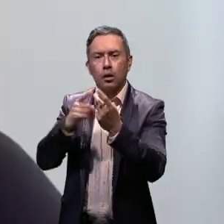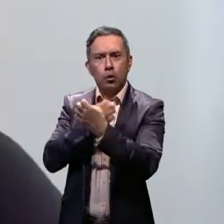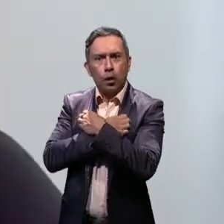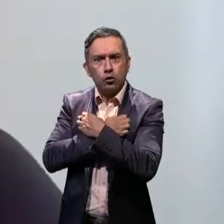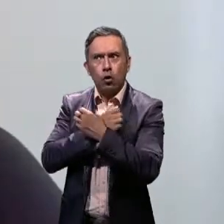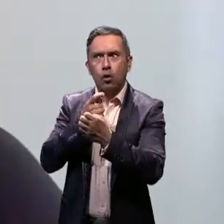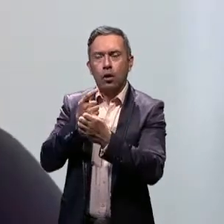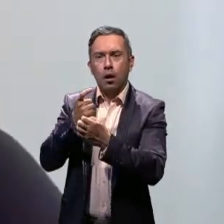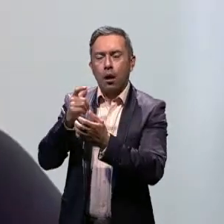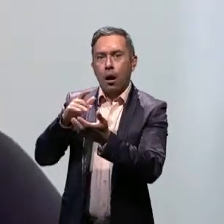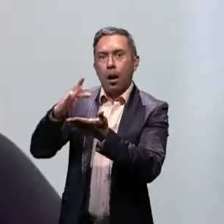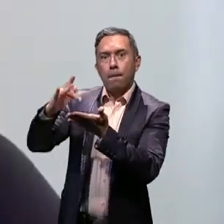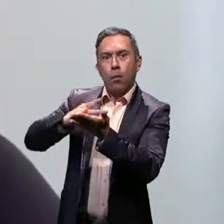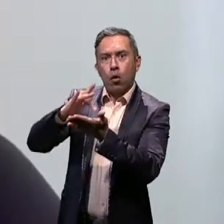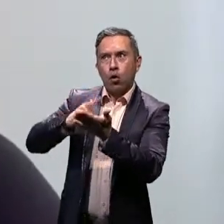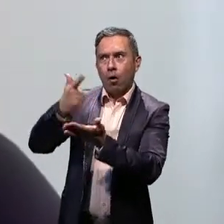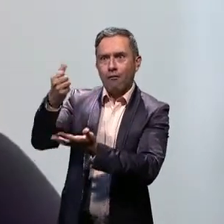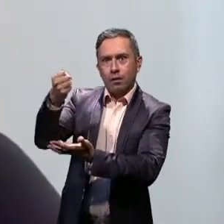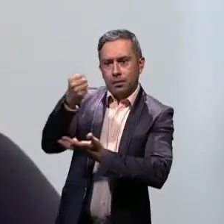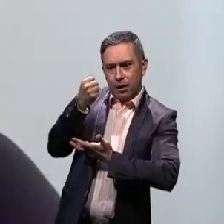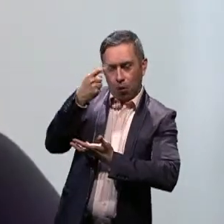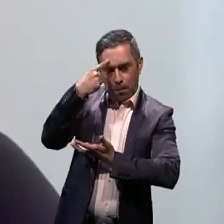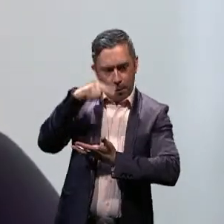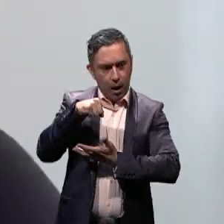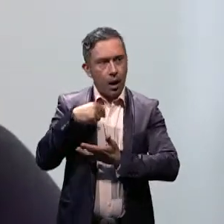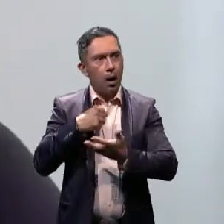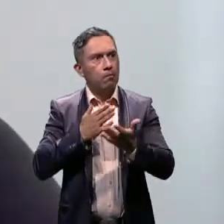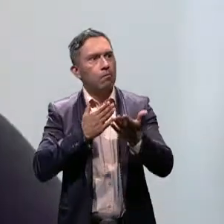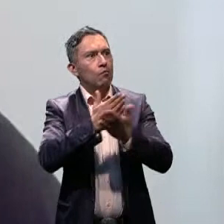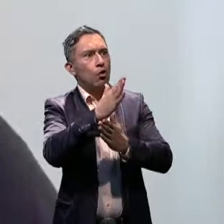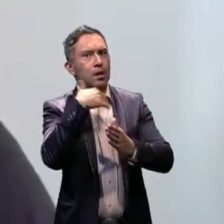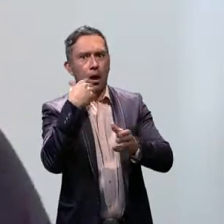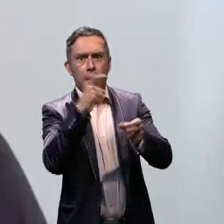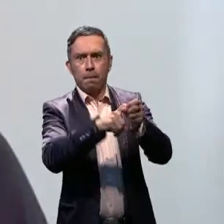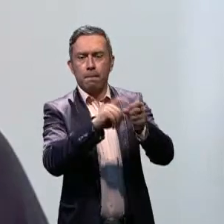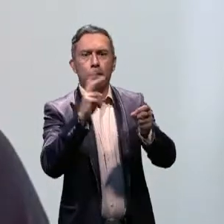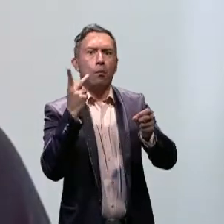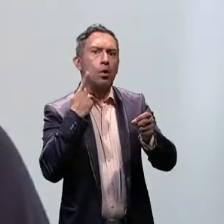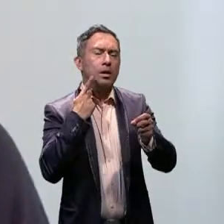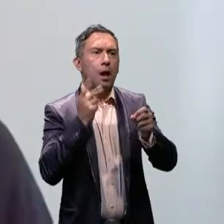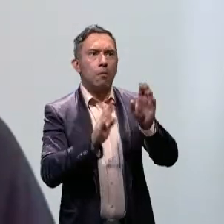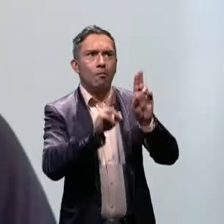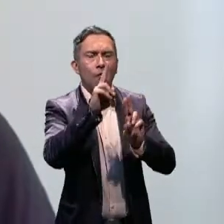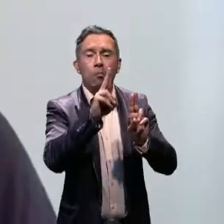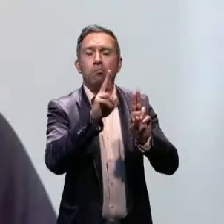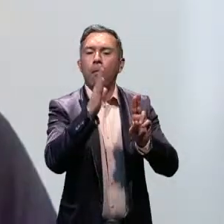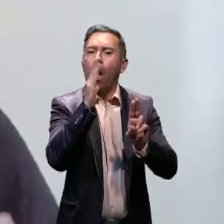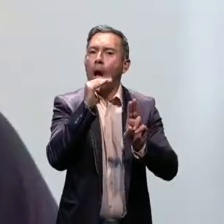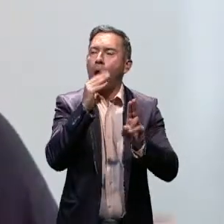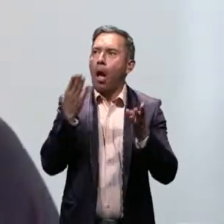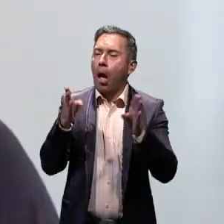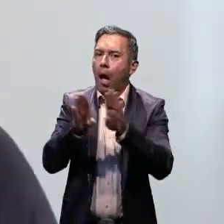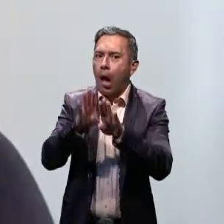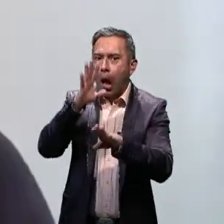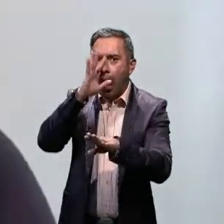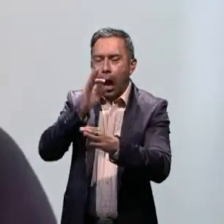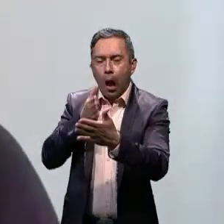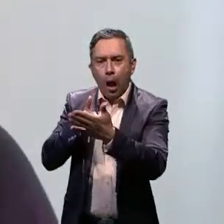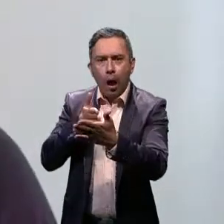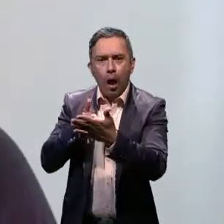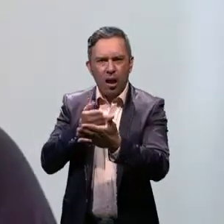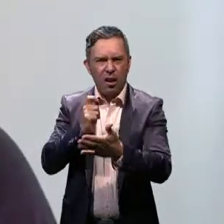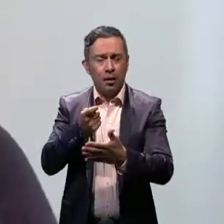education, of funding to be able to have participation in politics. Part of education